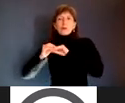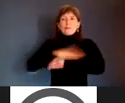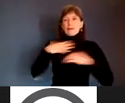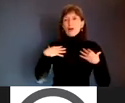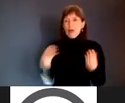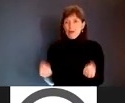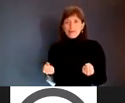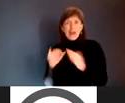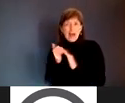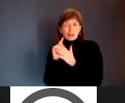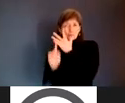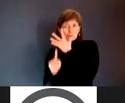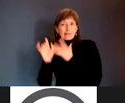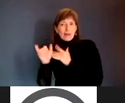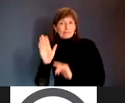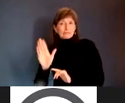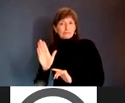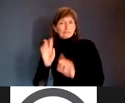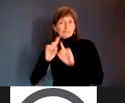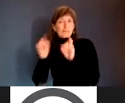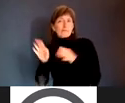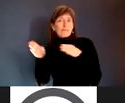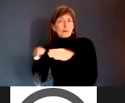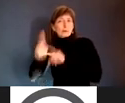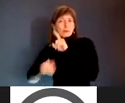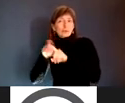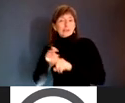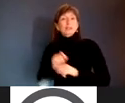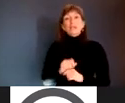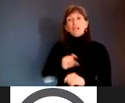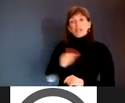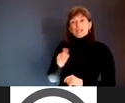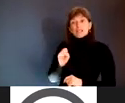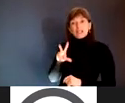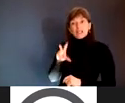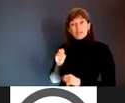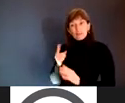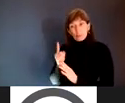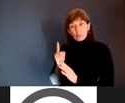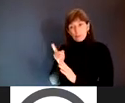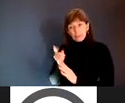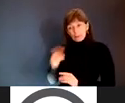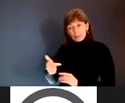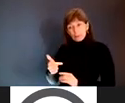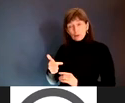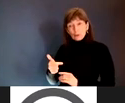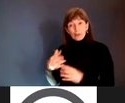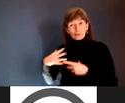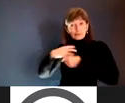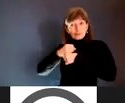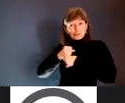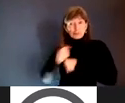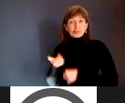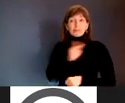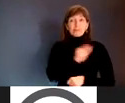So Steve, I'll pass it back to you for the last couple of slides. Maybe the next minute or so we'll wrap up and then pass it back to Mary for the Q&A.